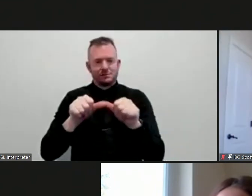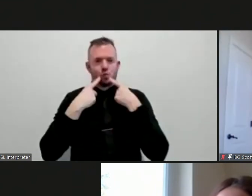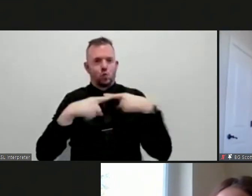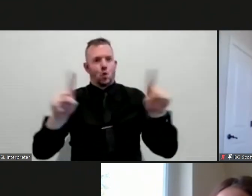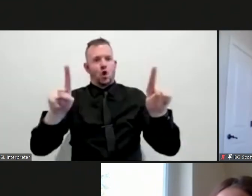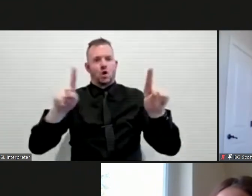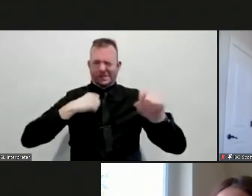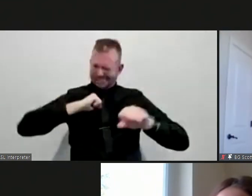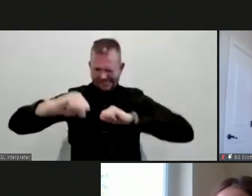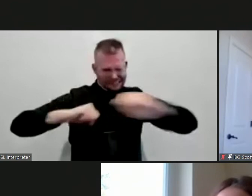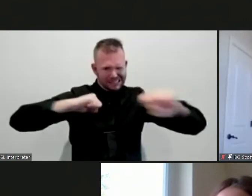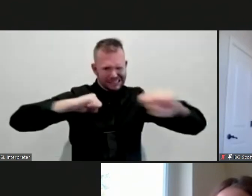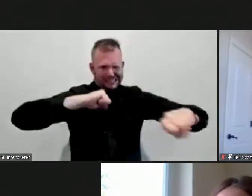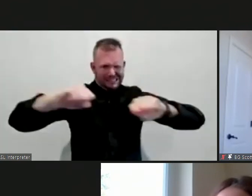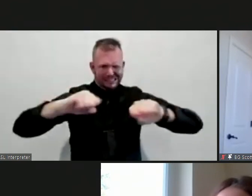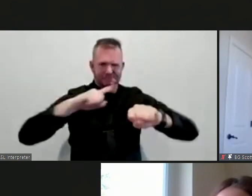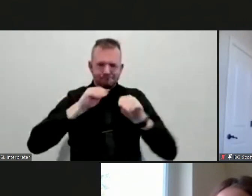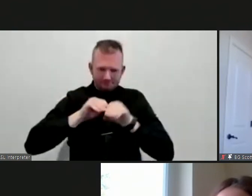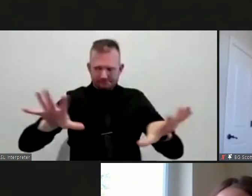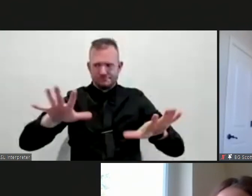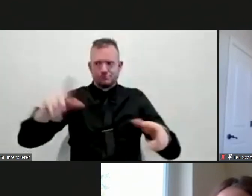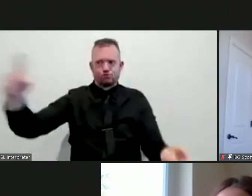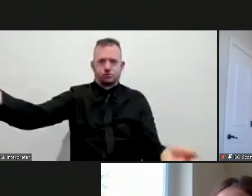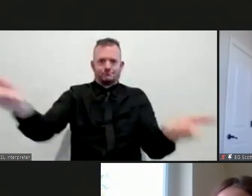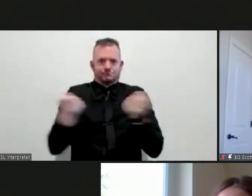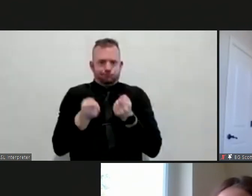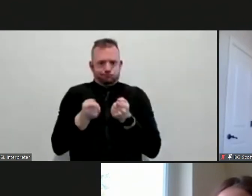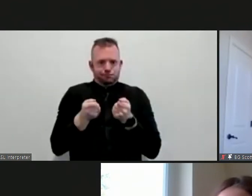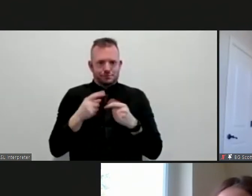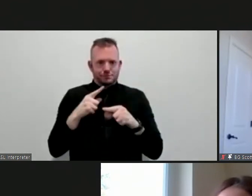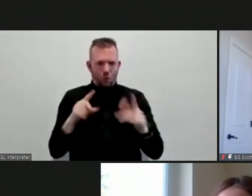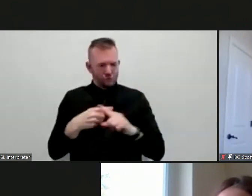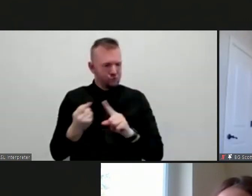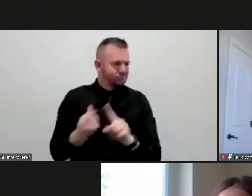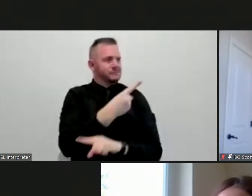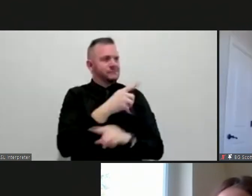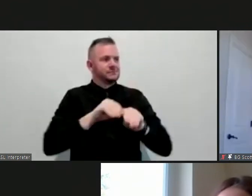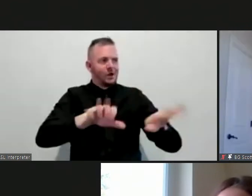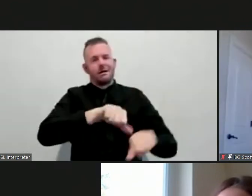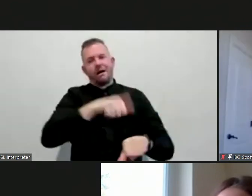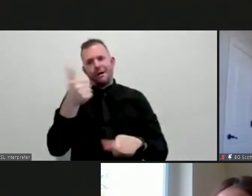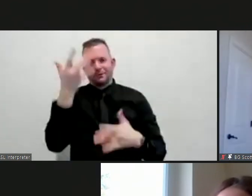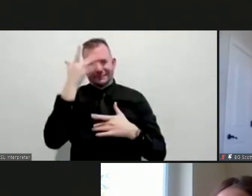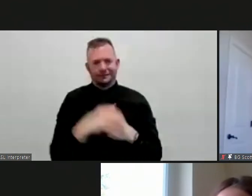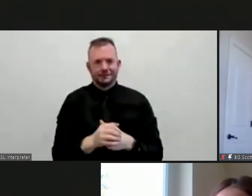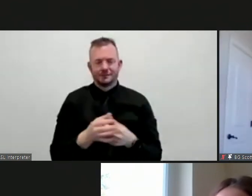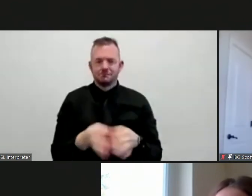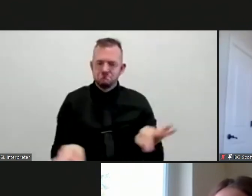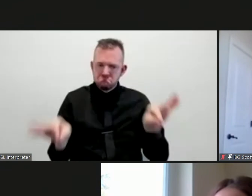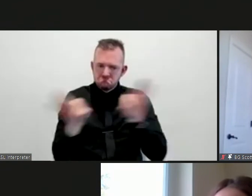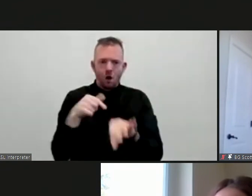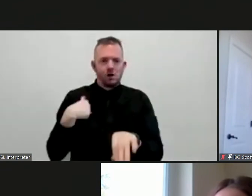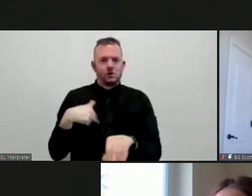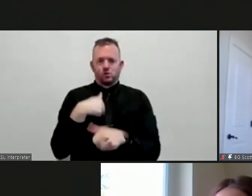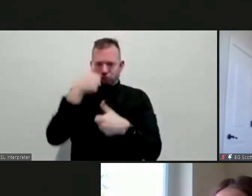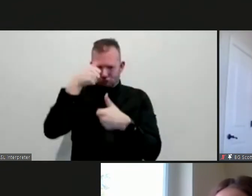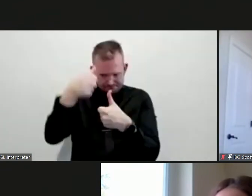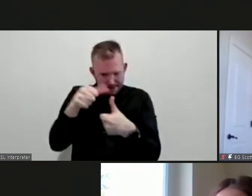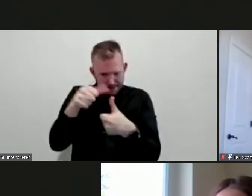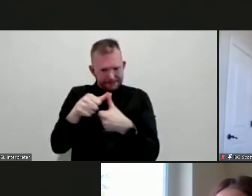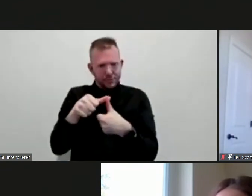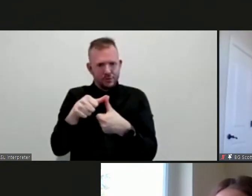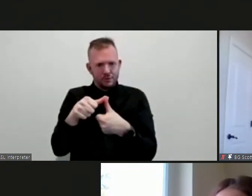of variant strains in Colorado. So, we continue to recommend all of the things that we've been recommending to not just prevent